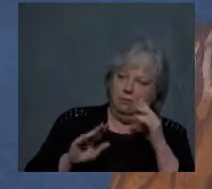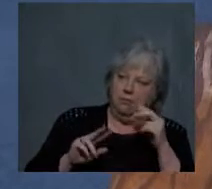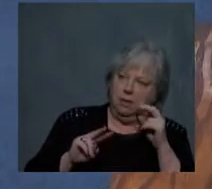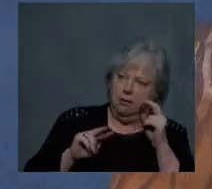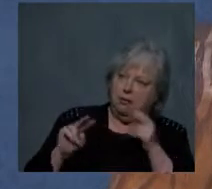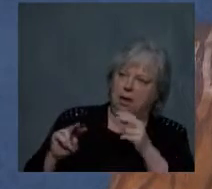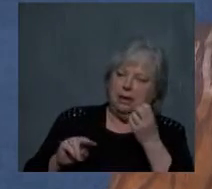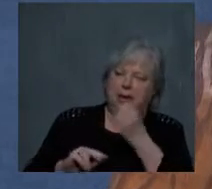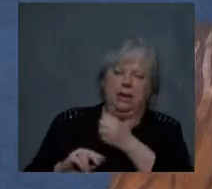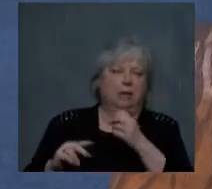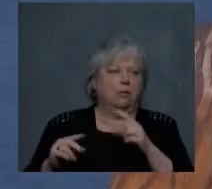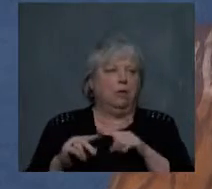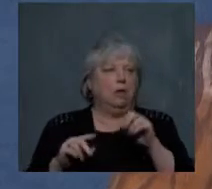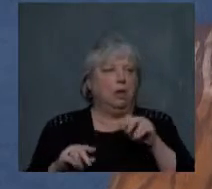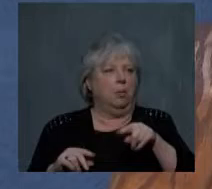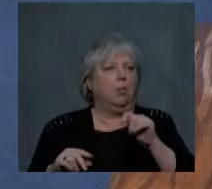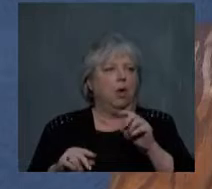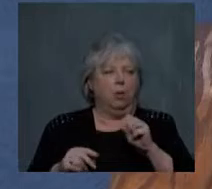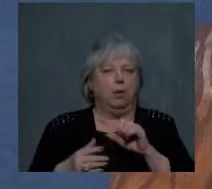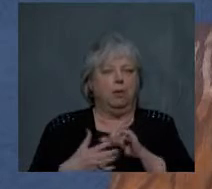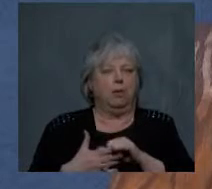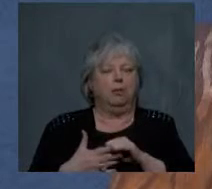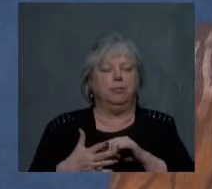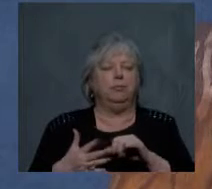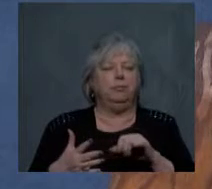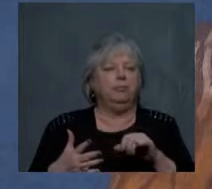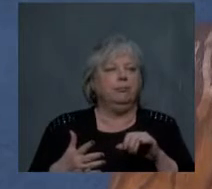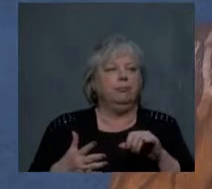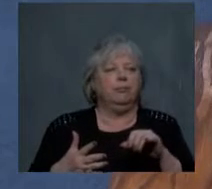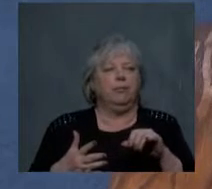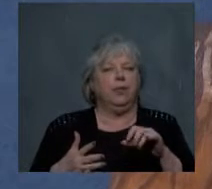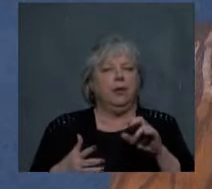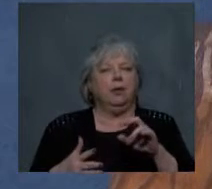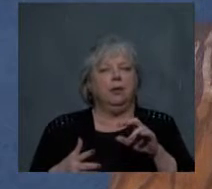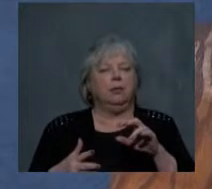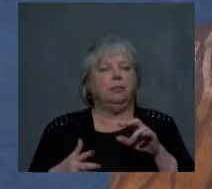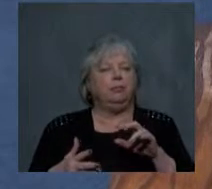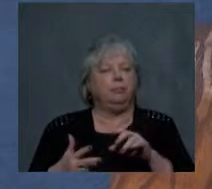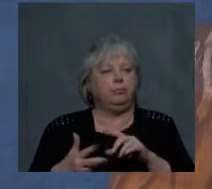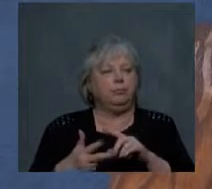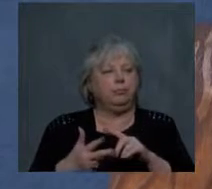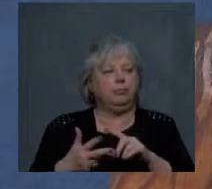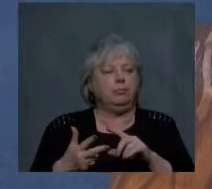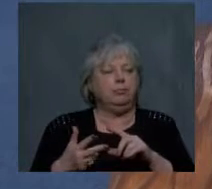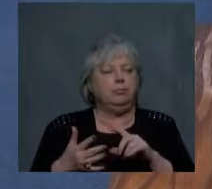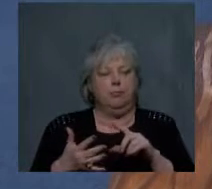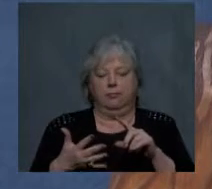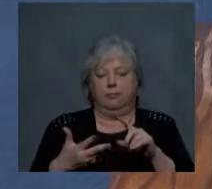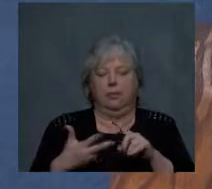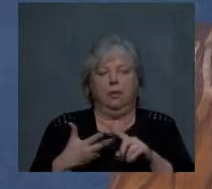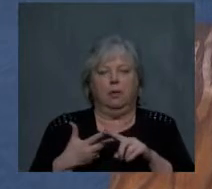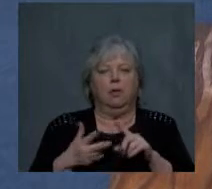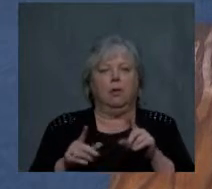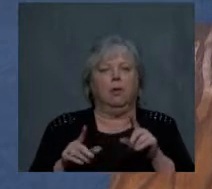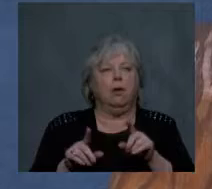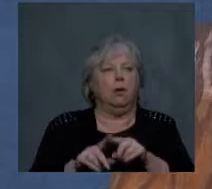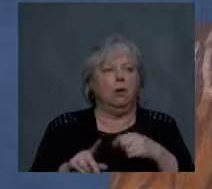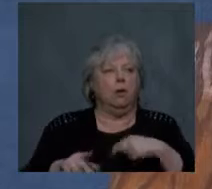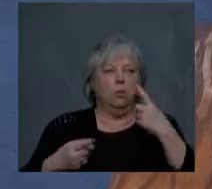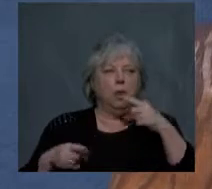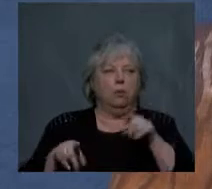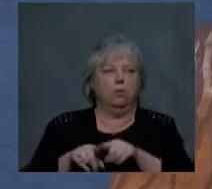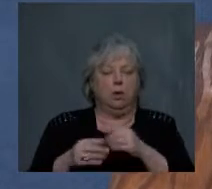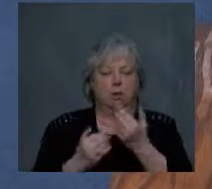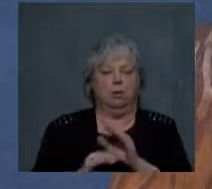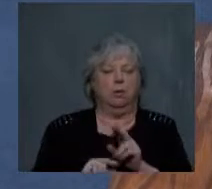the apartments, which is what is objectionable to the Prospect Terrace folks. And then we also agreed to limit